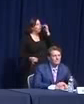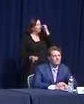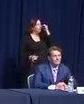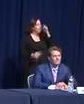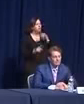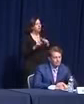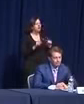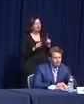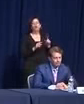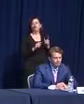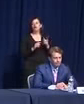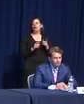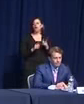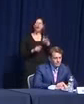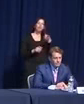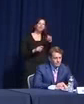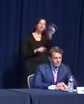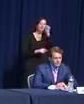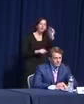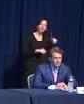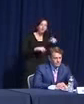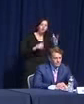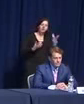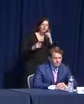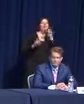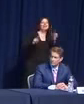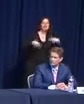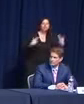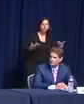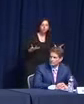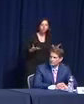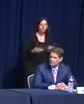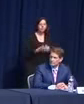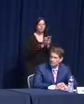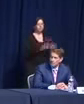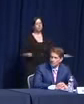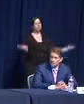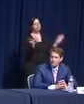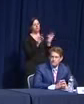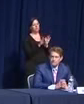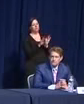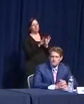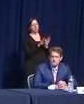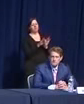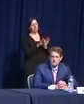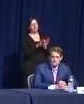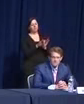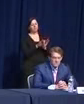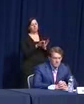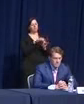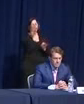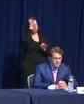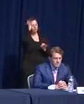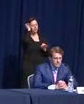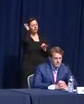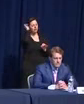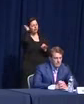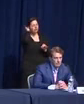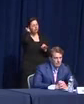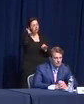inside out. I think the real question here, and the one that we always struggle with answering,